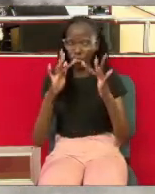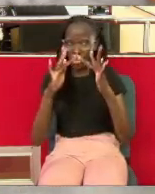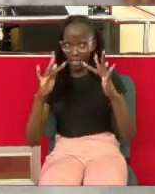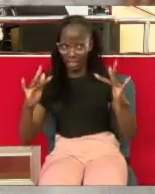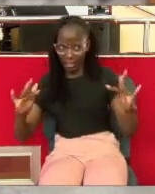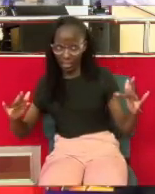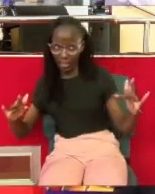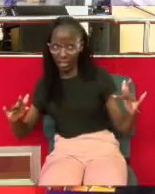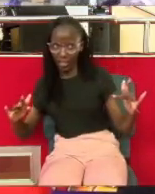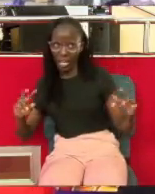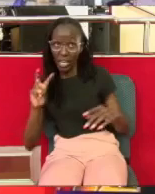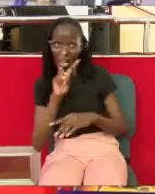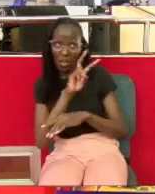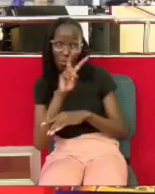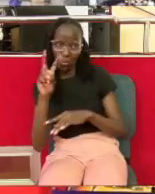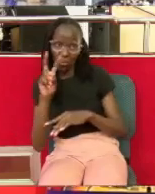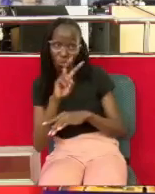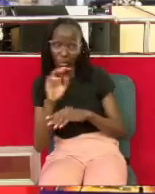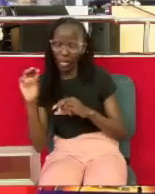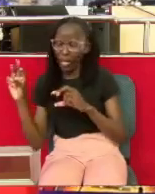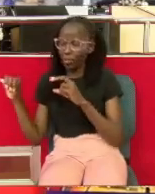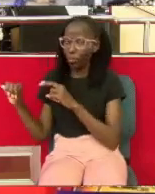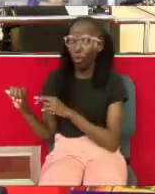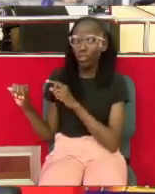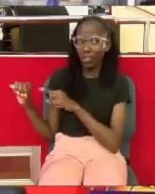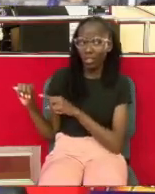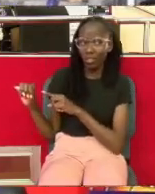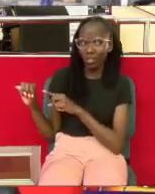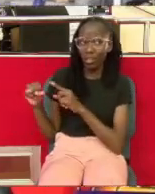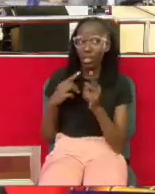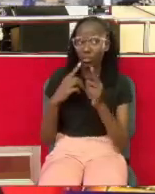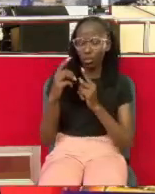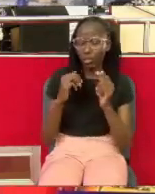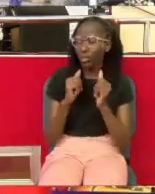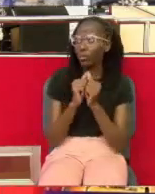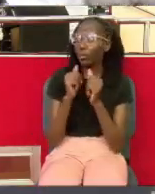pale. And they looked at Moses meeting God. Wanaonana na Musa akionana na Mungu.